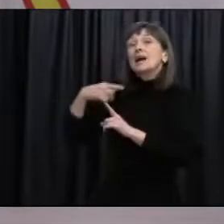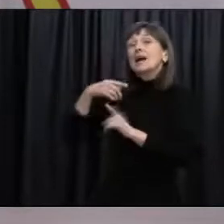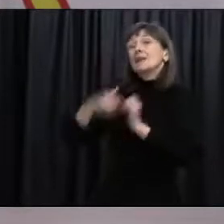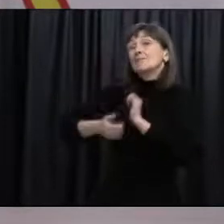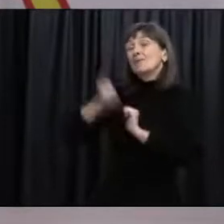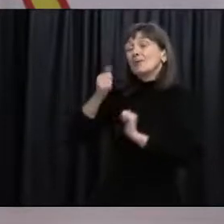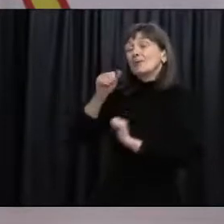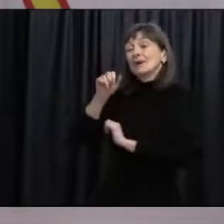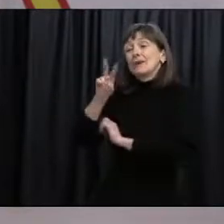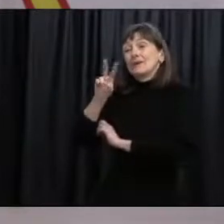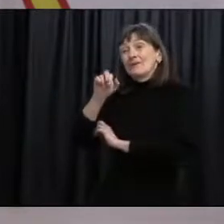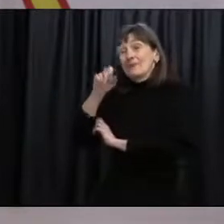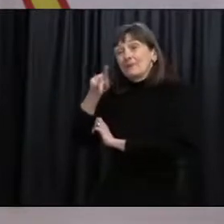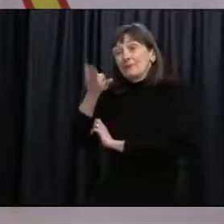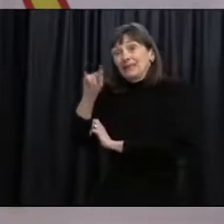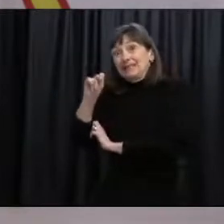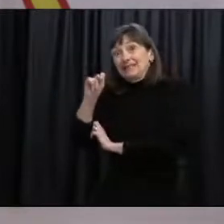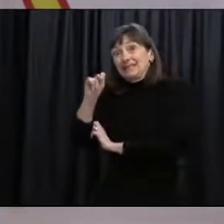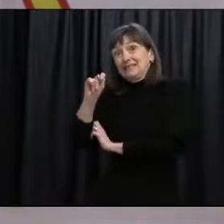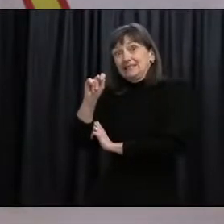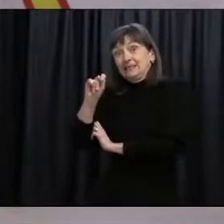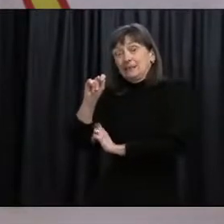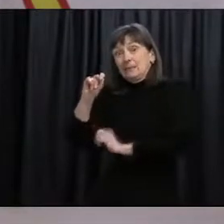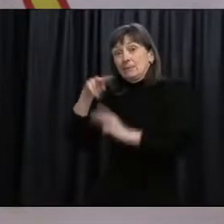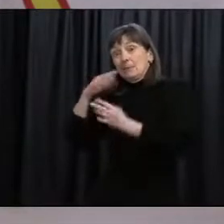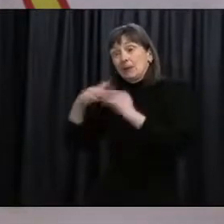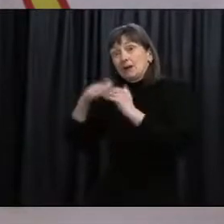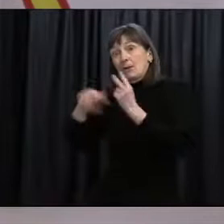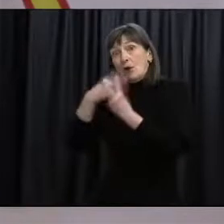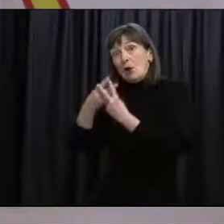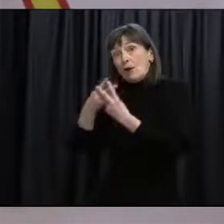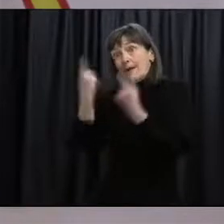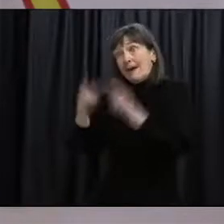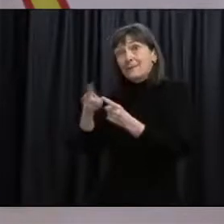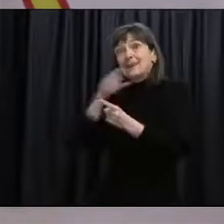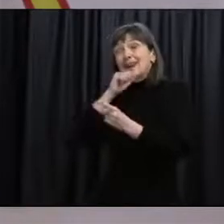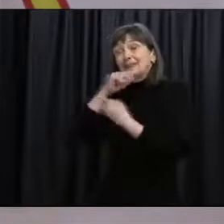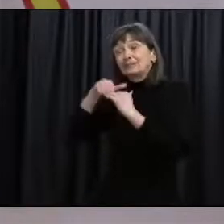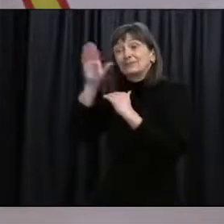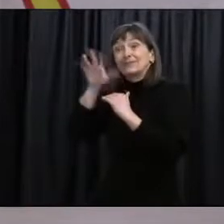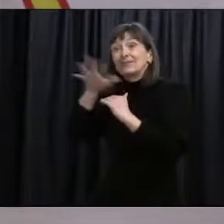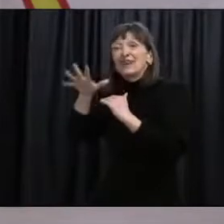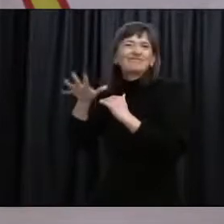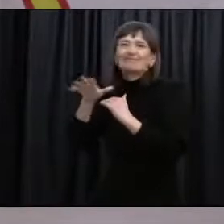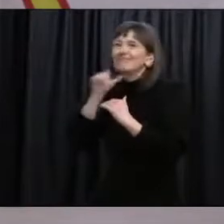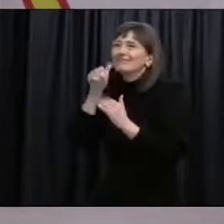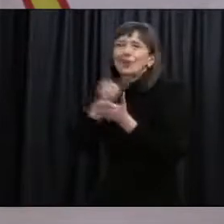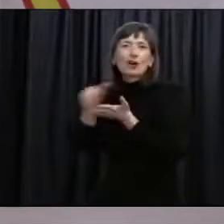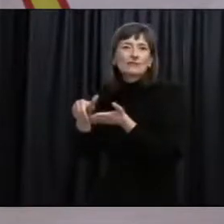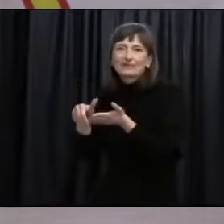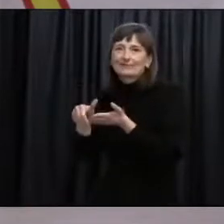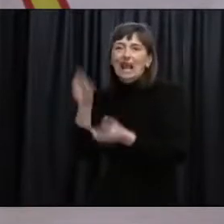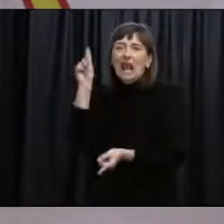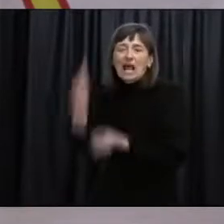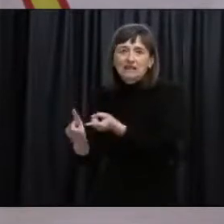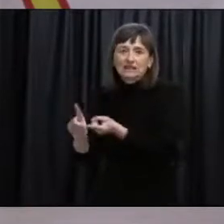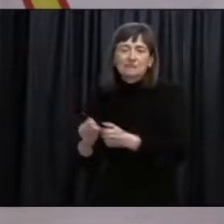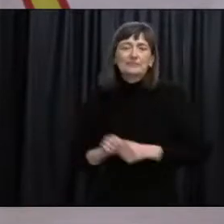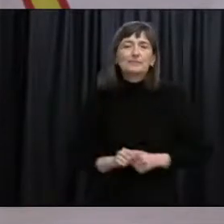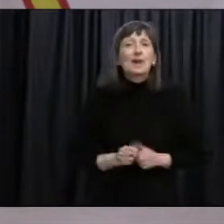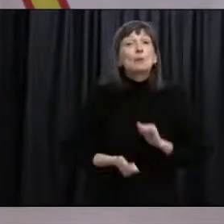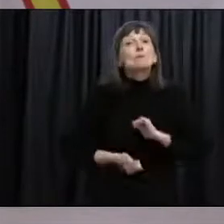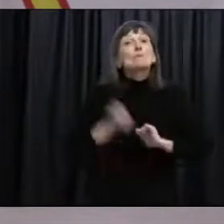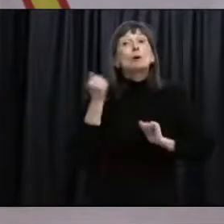even rarer in that age group. And while these reported adverse events have occurred primarily in